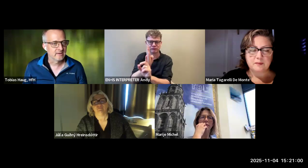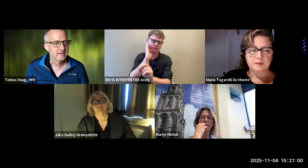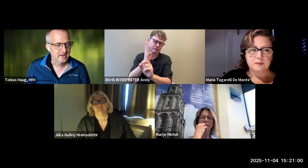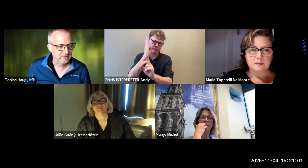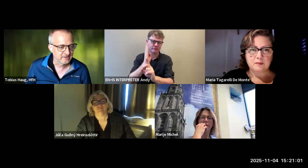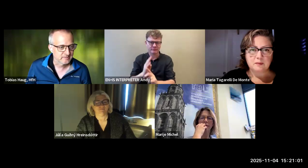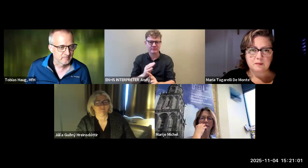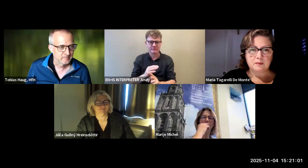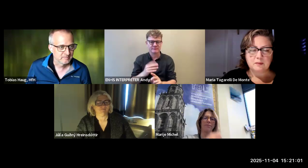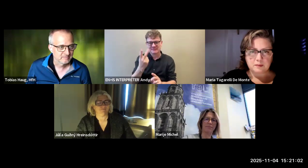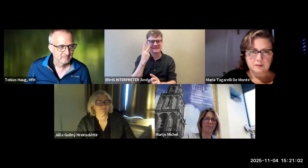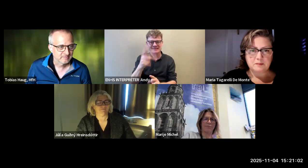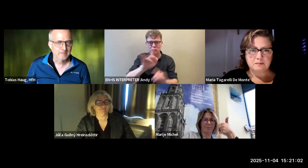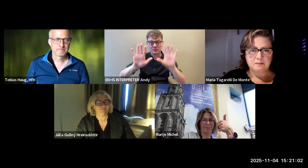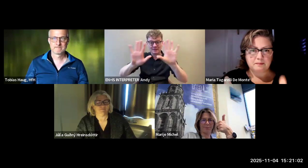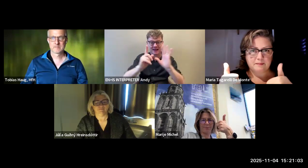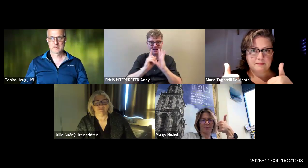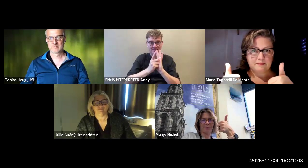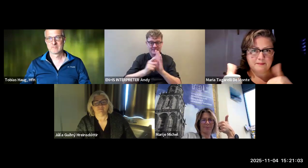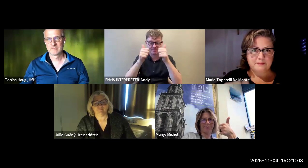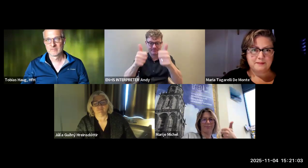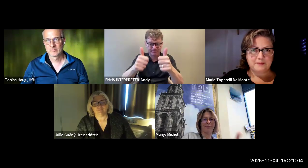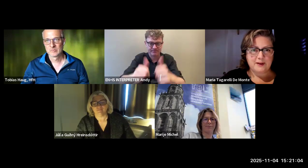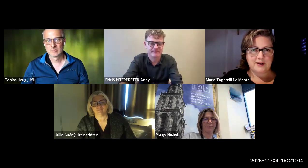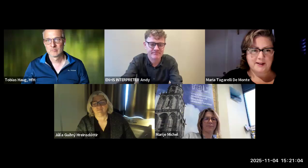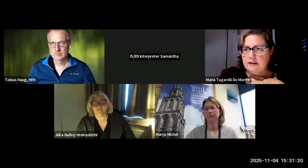each other in 10 minutes. Yep.